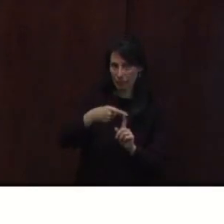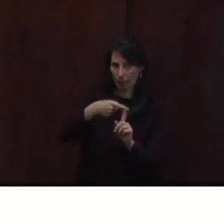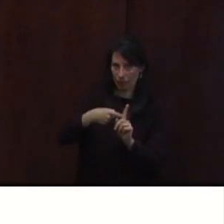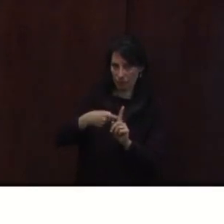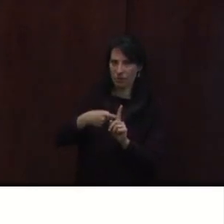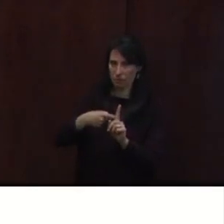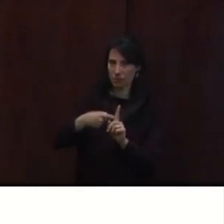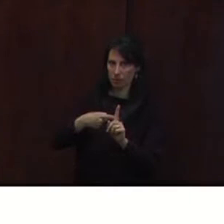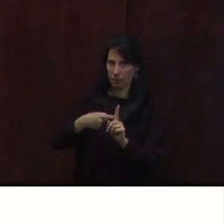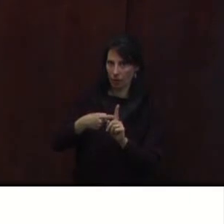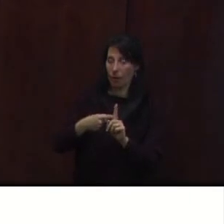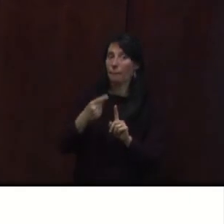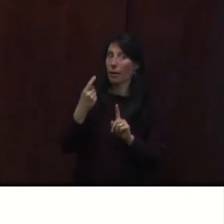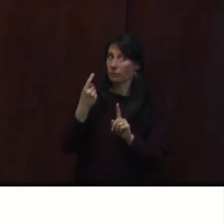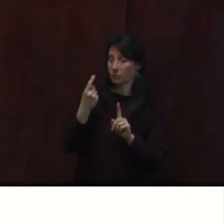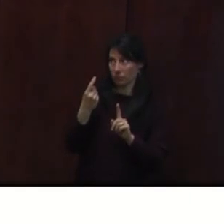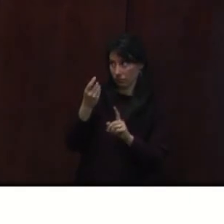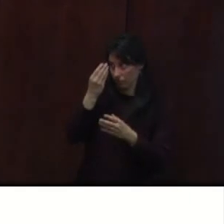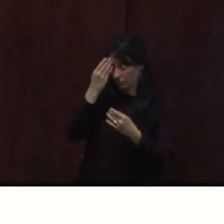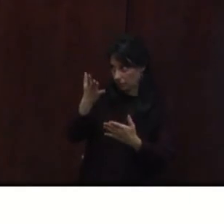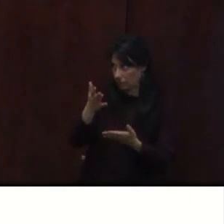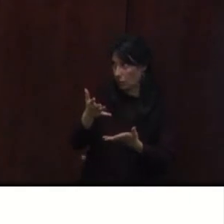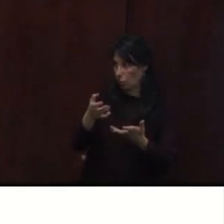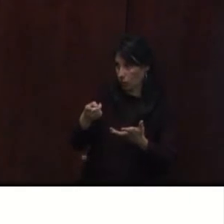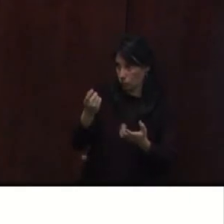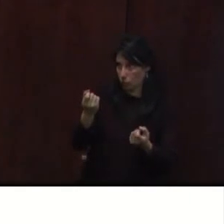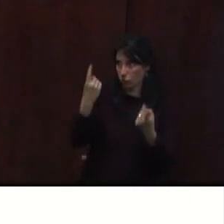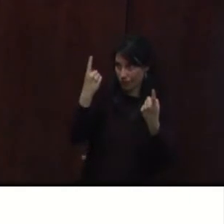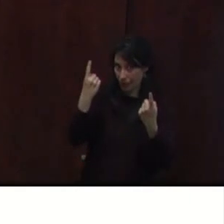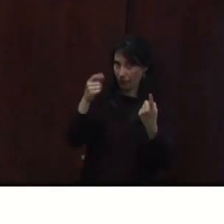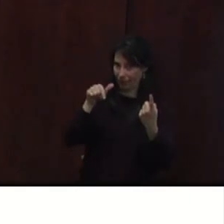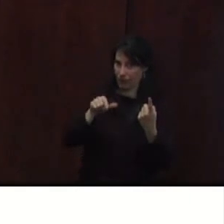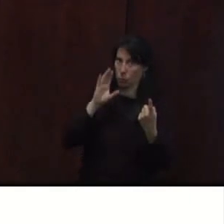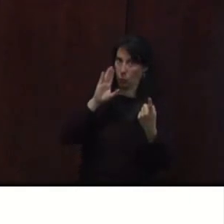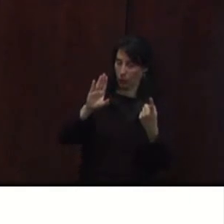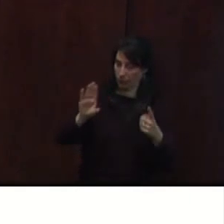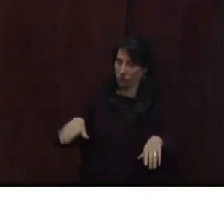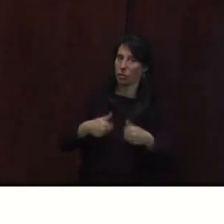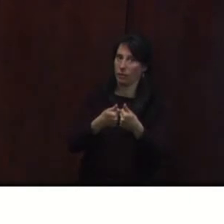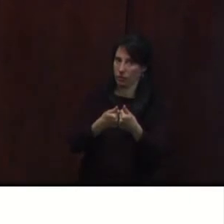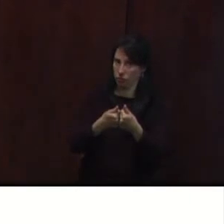right now, just for perspective, this is the hurdle we're seeing.